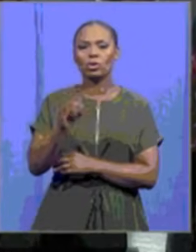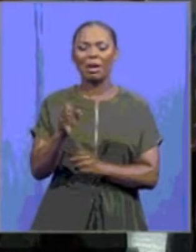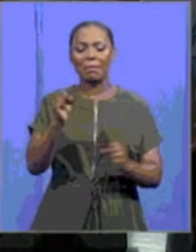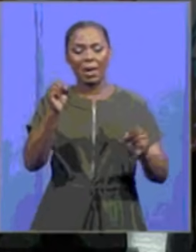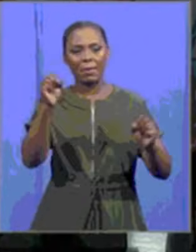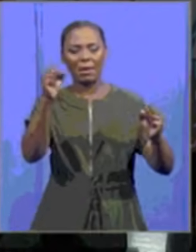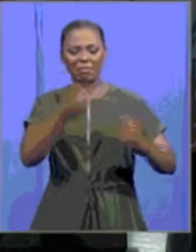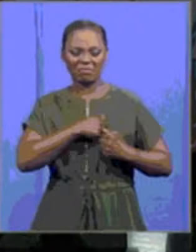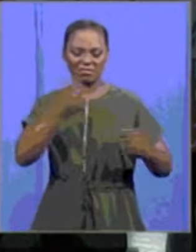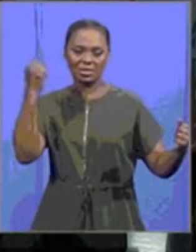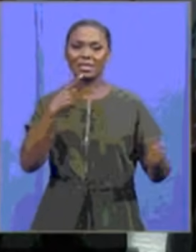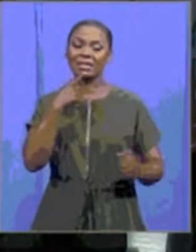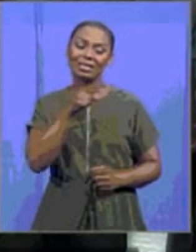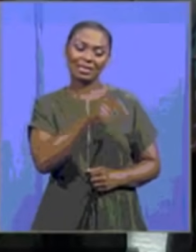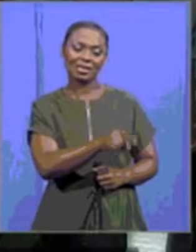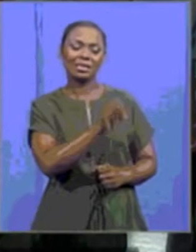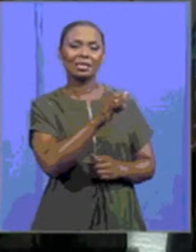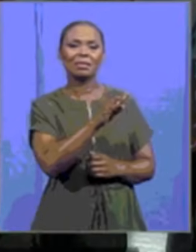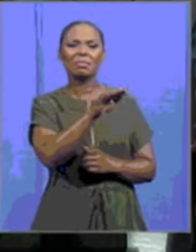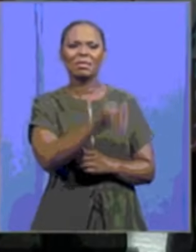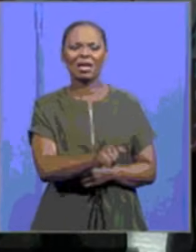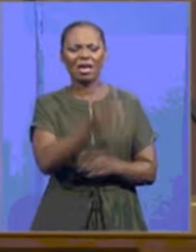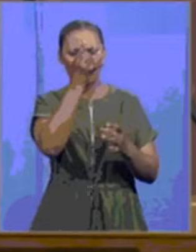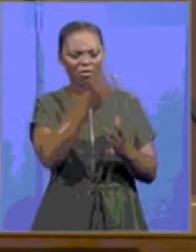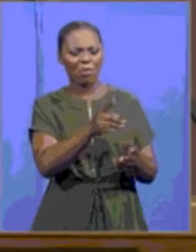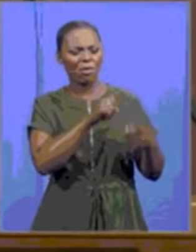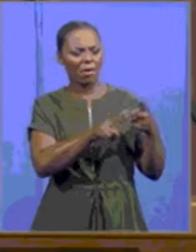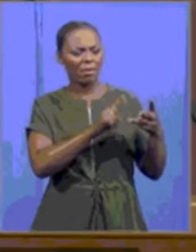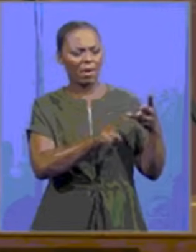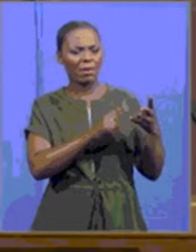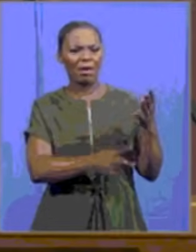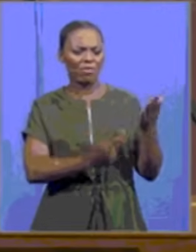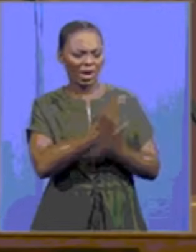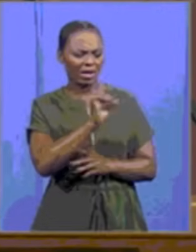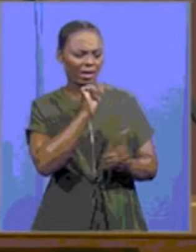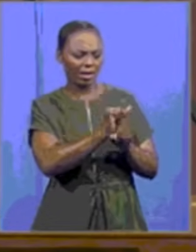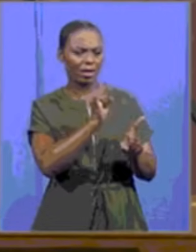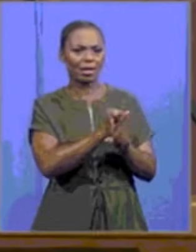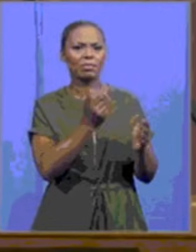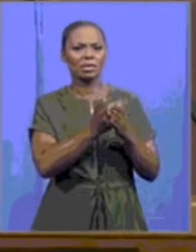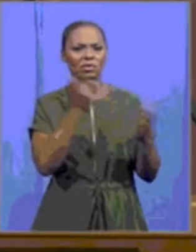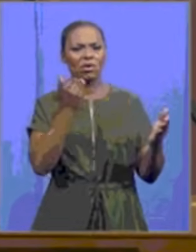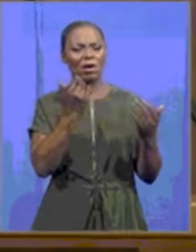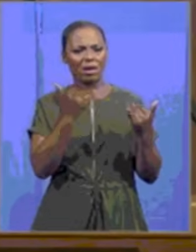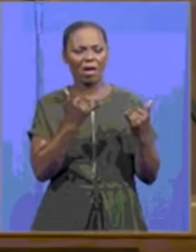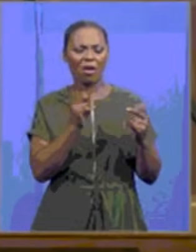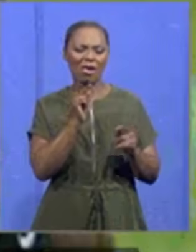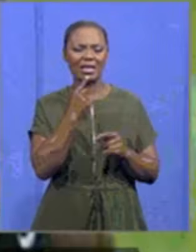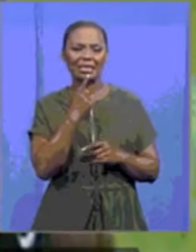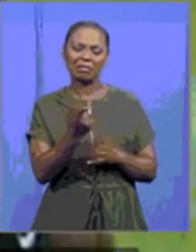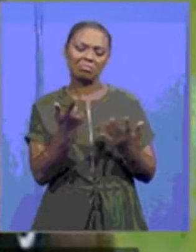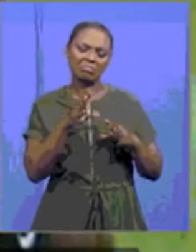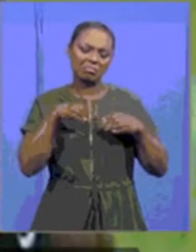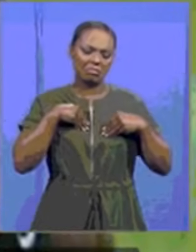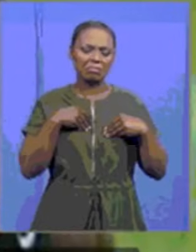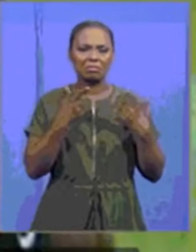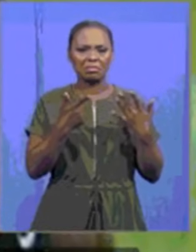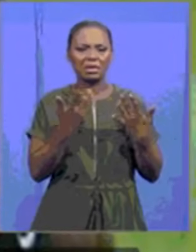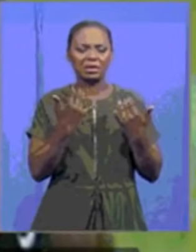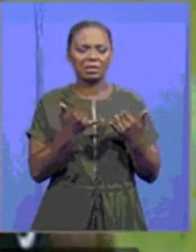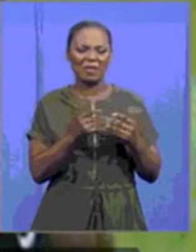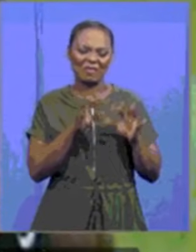gore Sibiya o ile a tsebišwa ka ga ditokelo tša gagwe ka moka pele a dira ditatofatšo tša boipobolo go